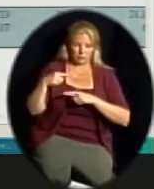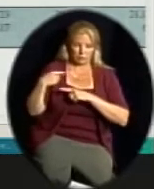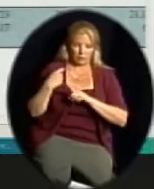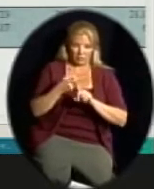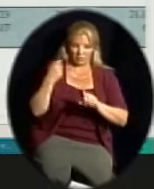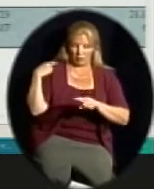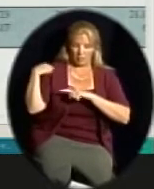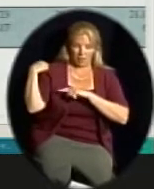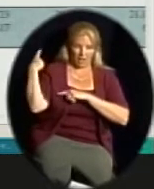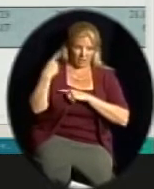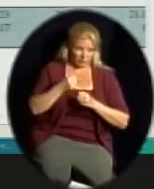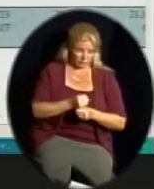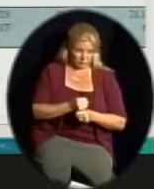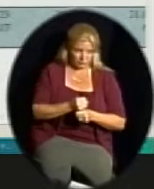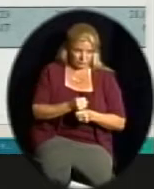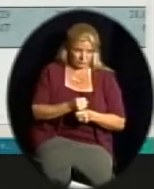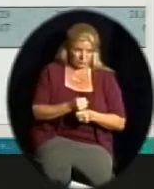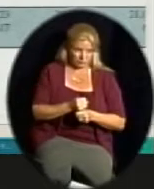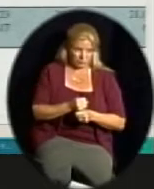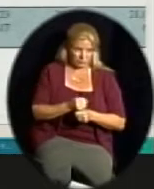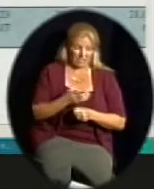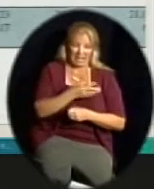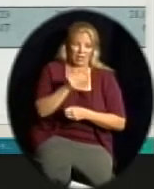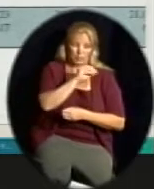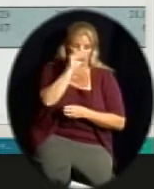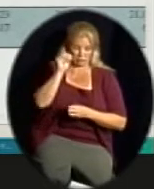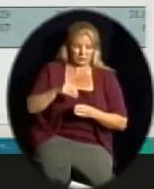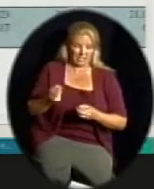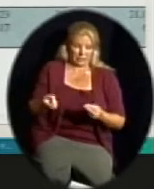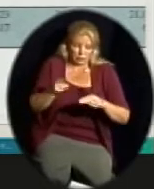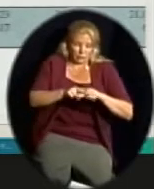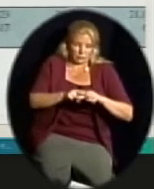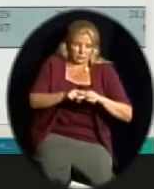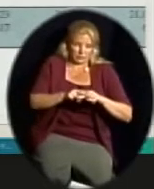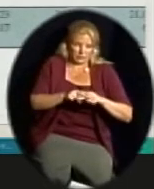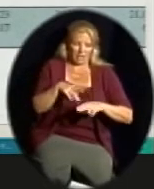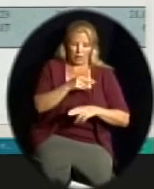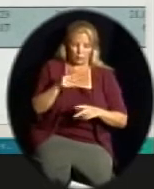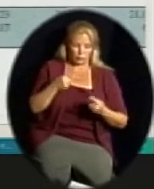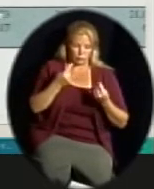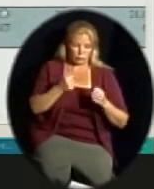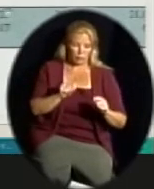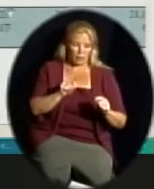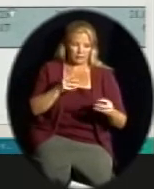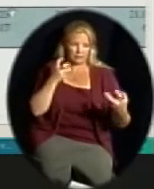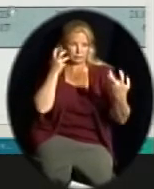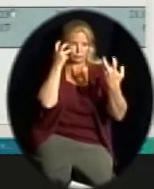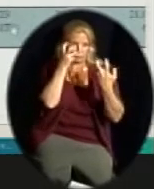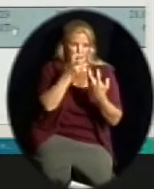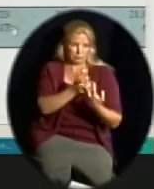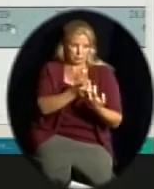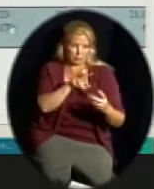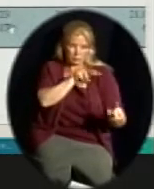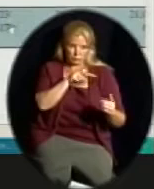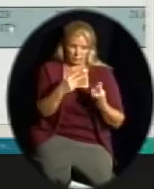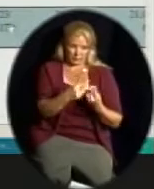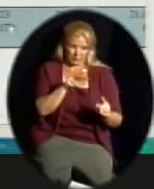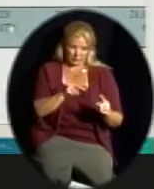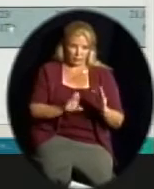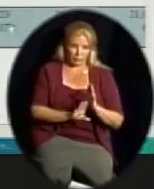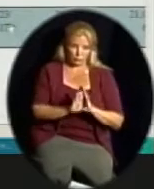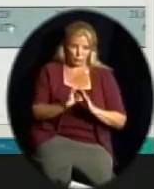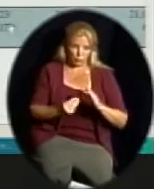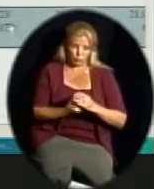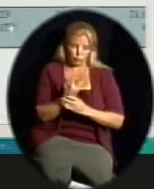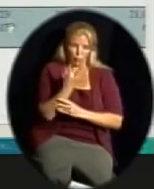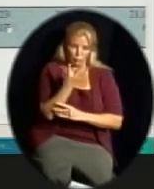increase, and then we're trying to put that into perspective with growth. We're providing information on student enrollment, the actual